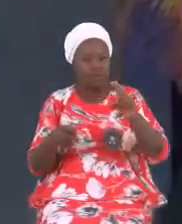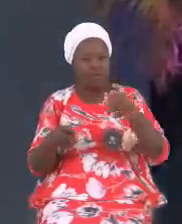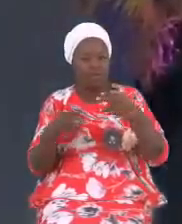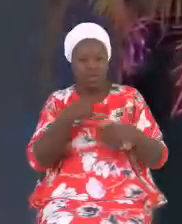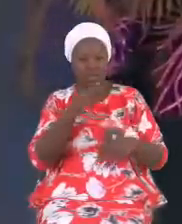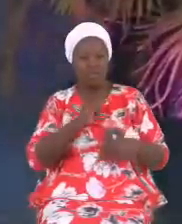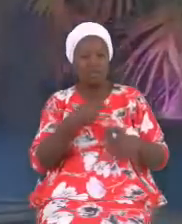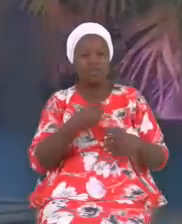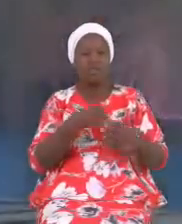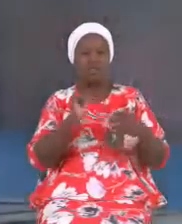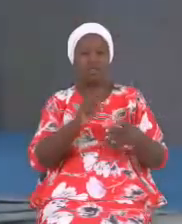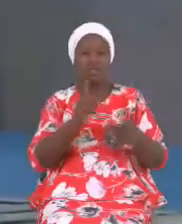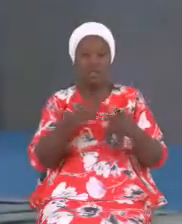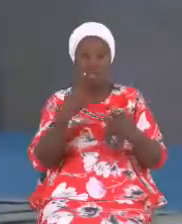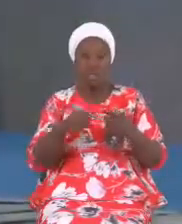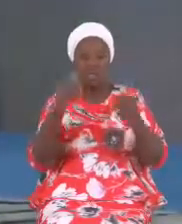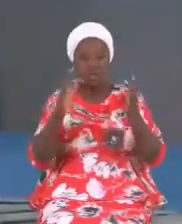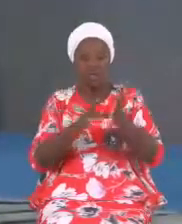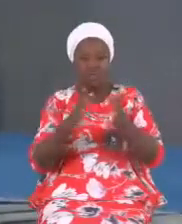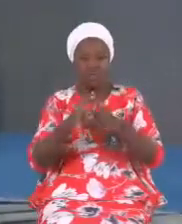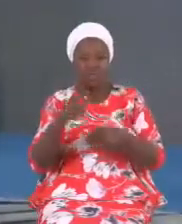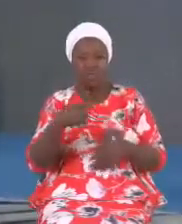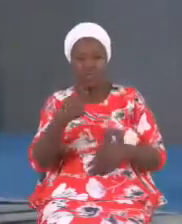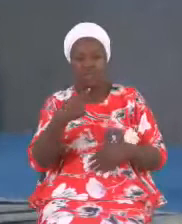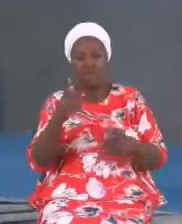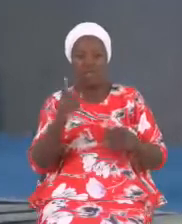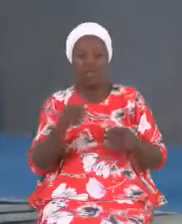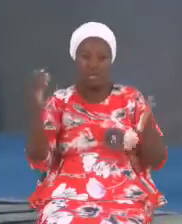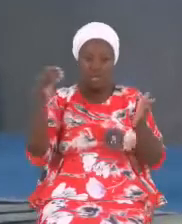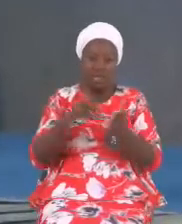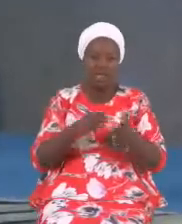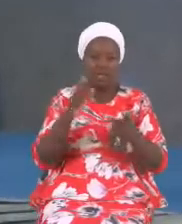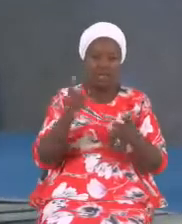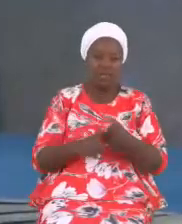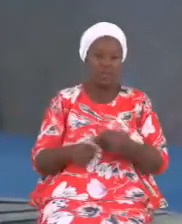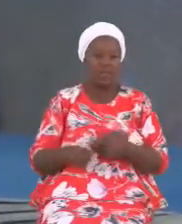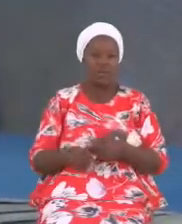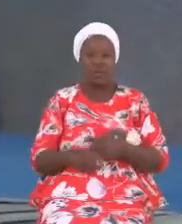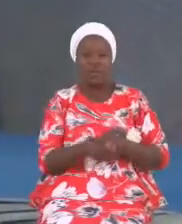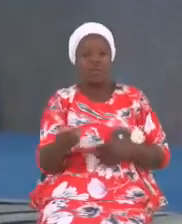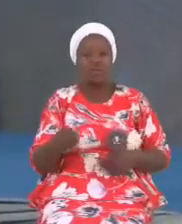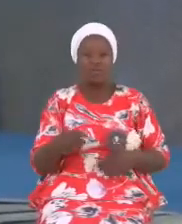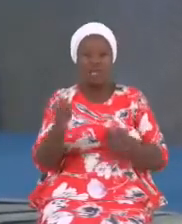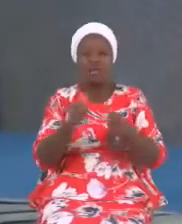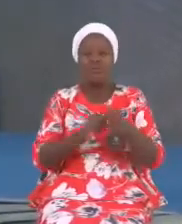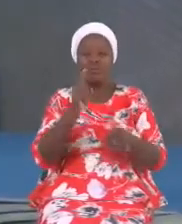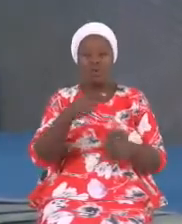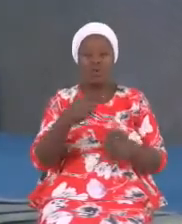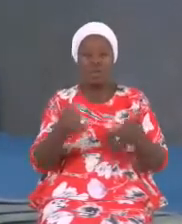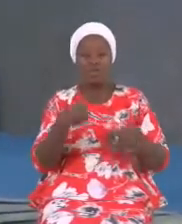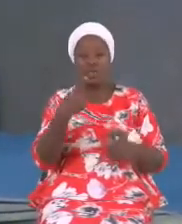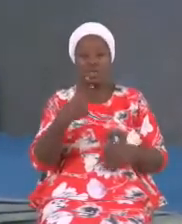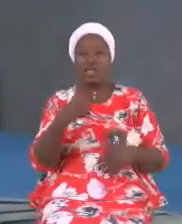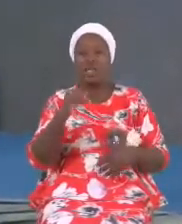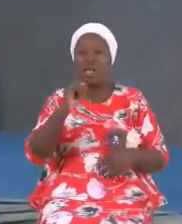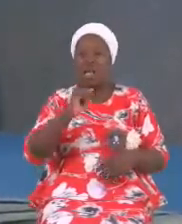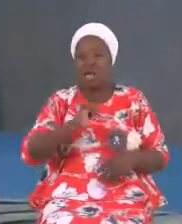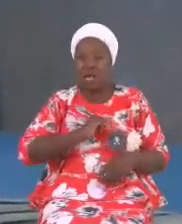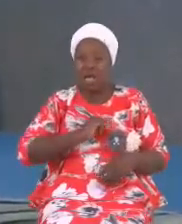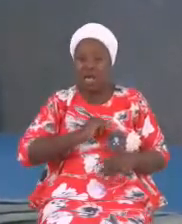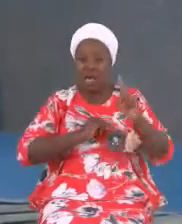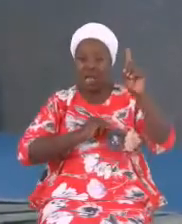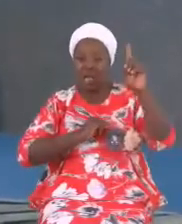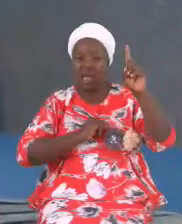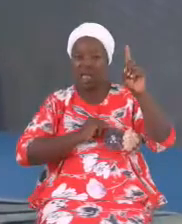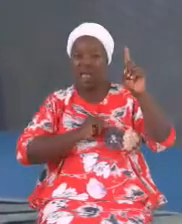speak again unto them, everyone now saying, "I am the light of the